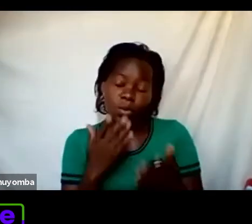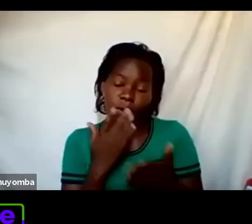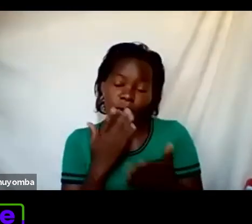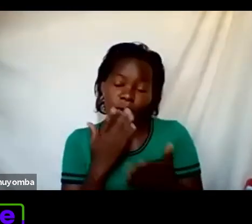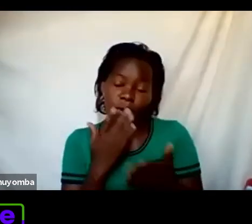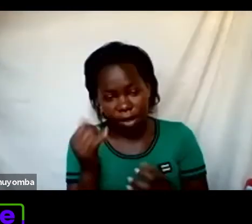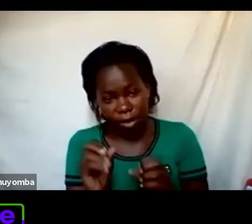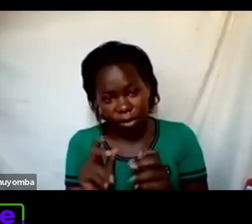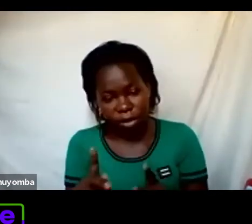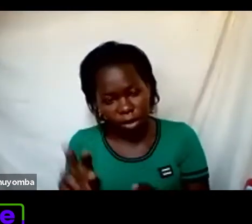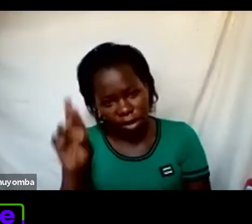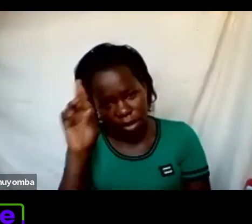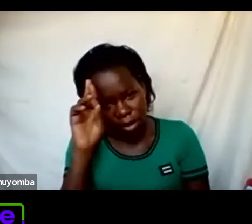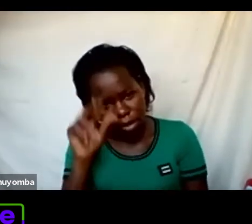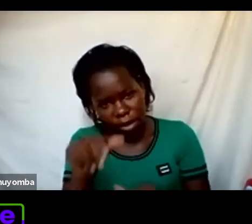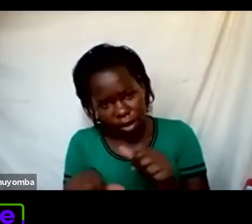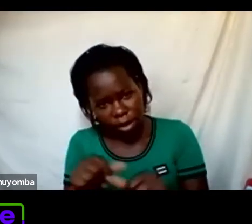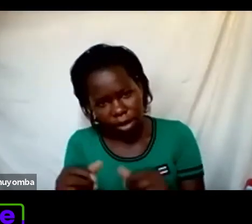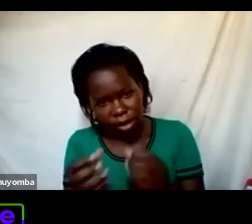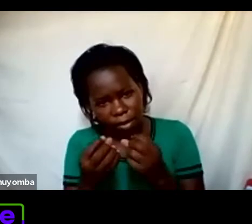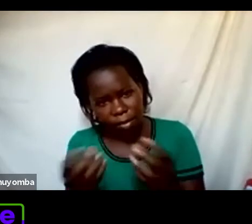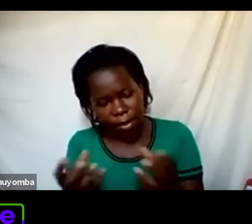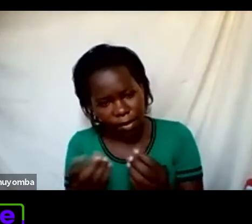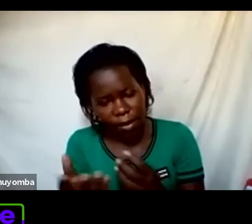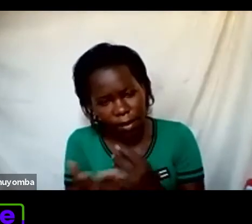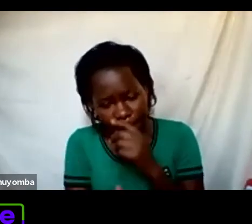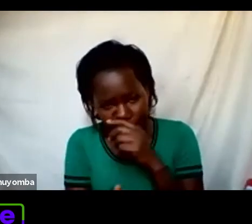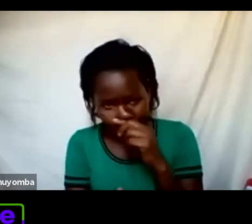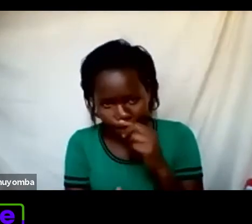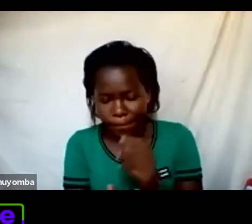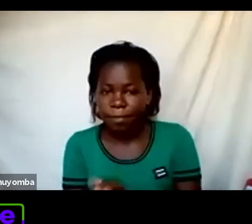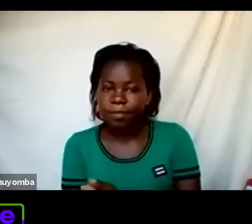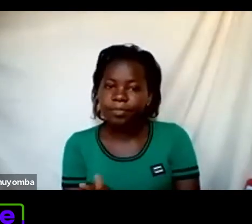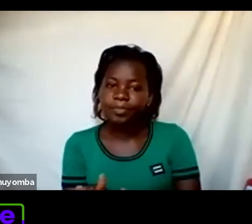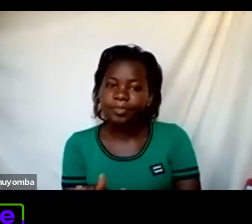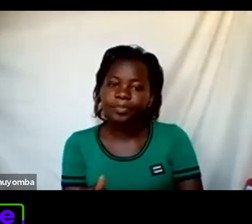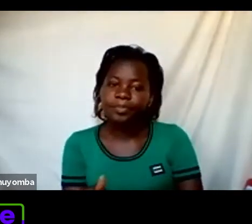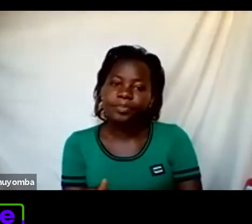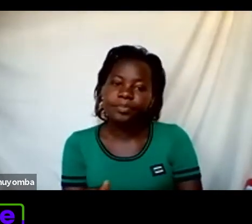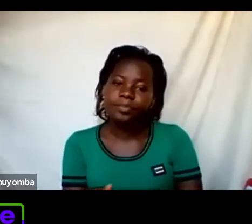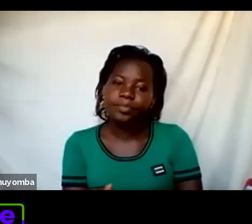of Musana Cuts by